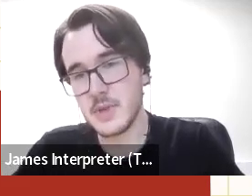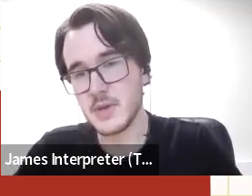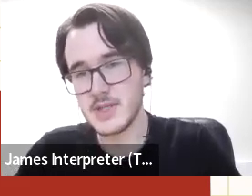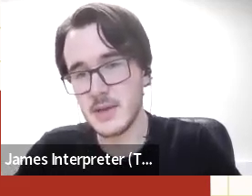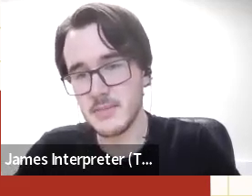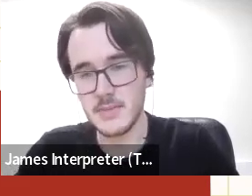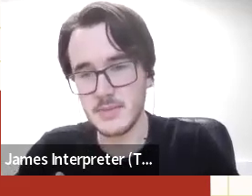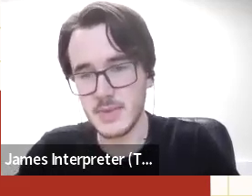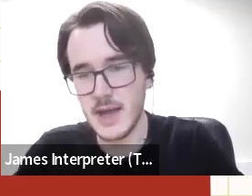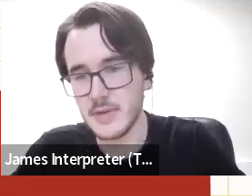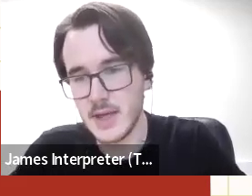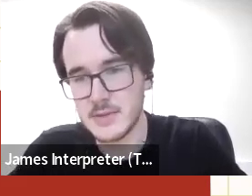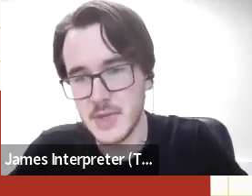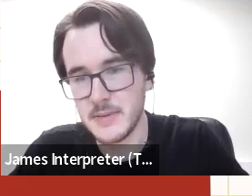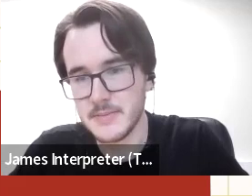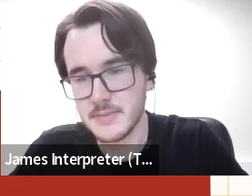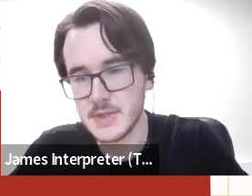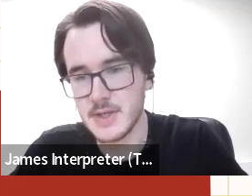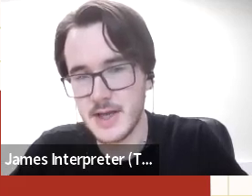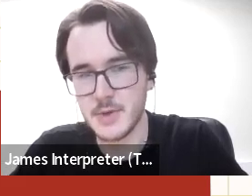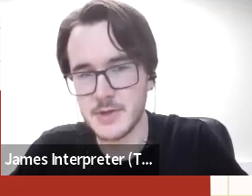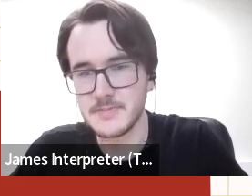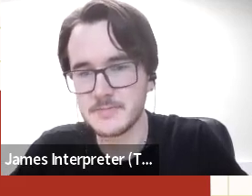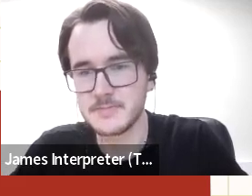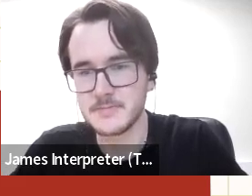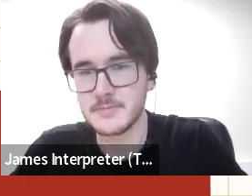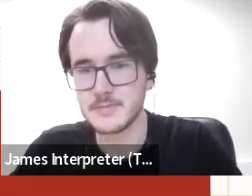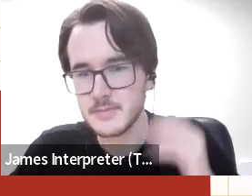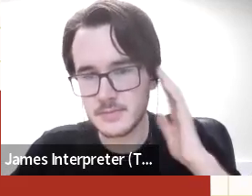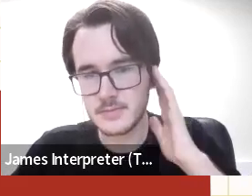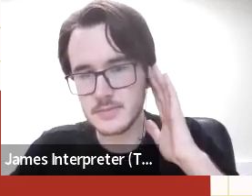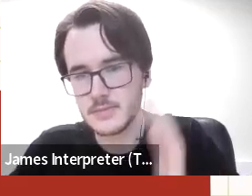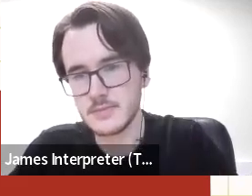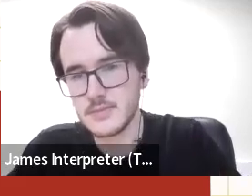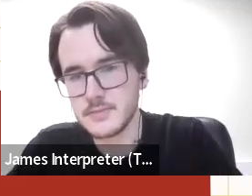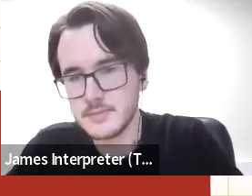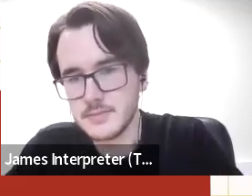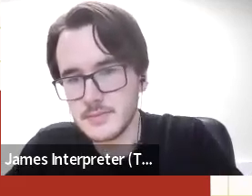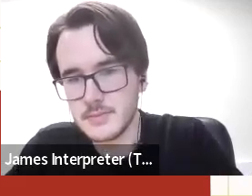Just try and be on the same level as me, as the deaf person.